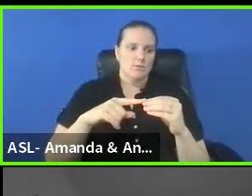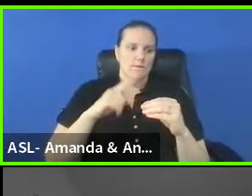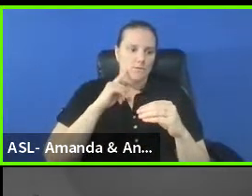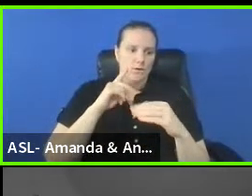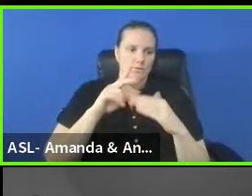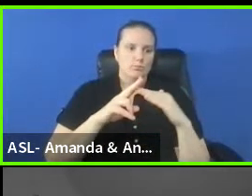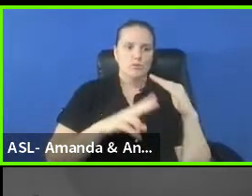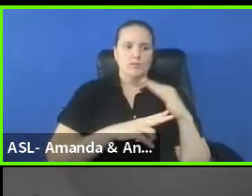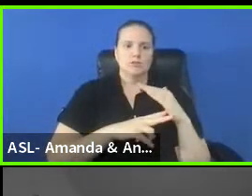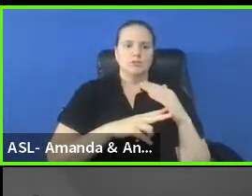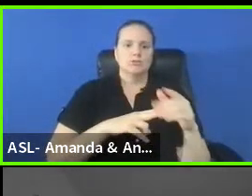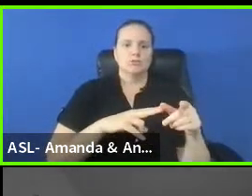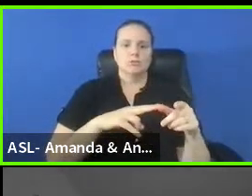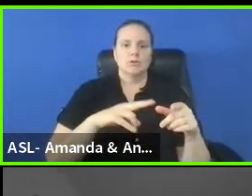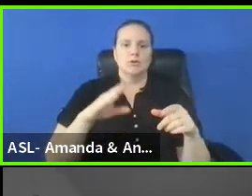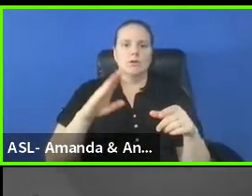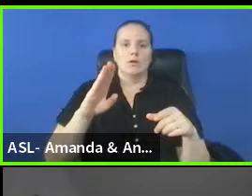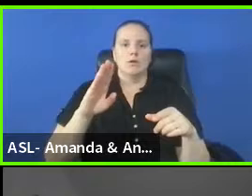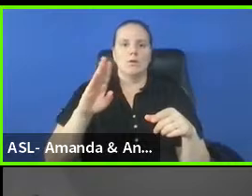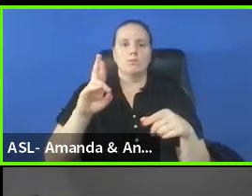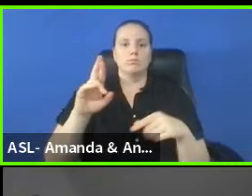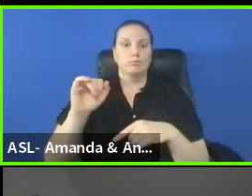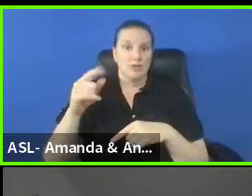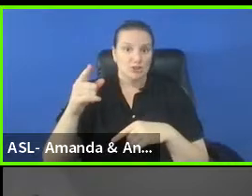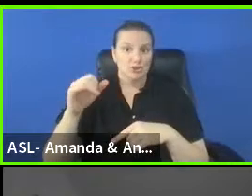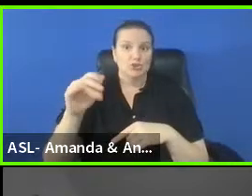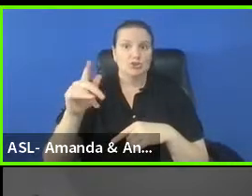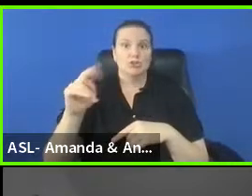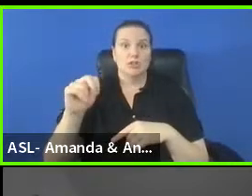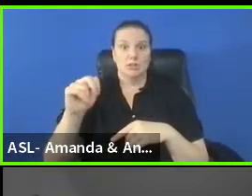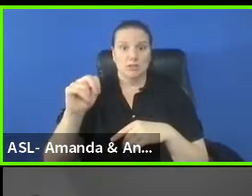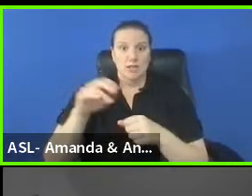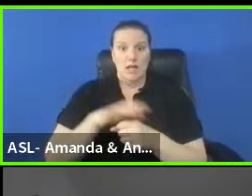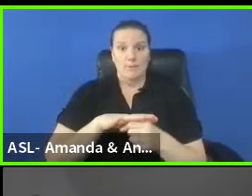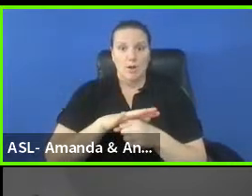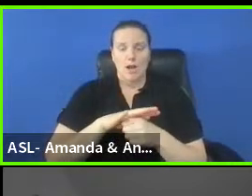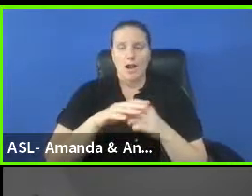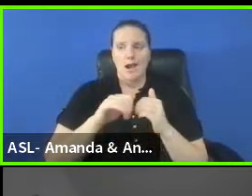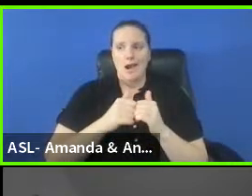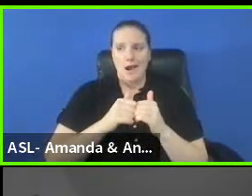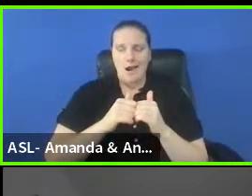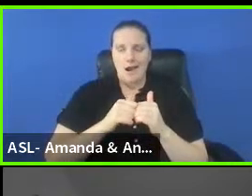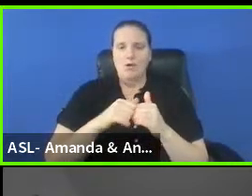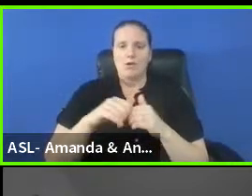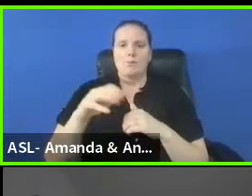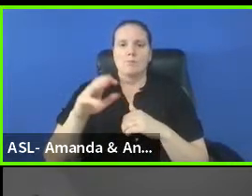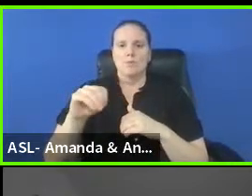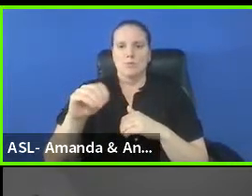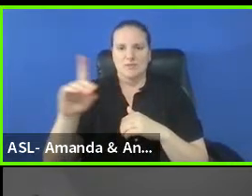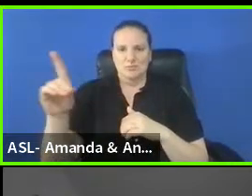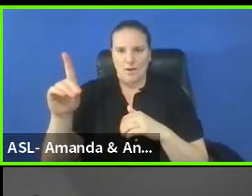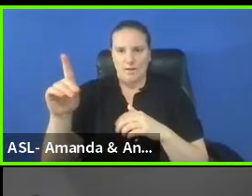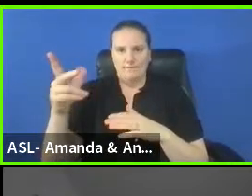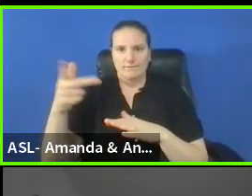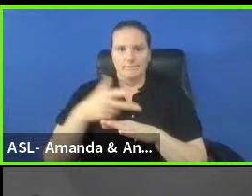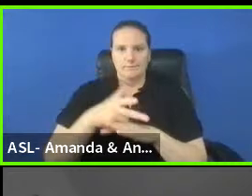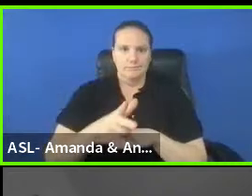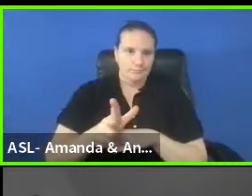Bridgeton neighborhood is how does the Marine Drive interchange